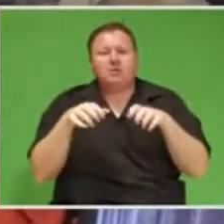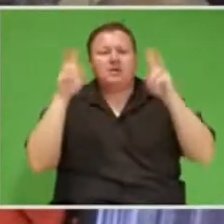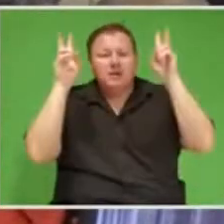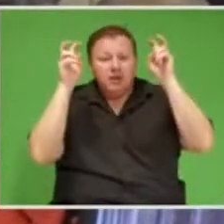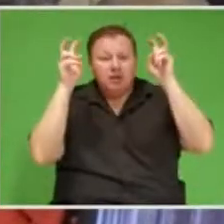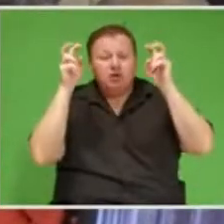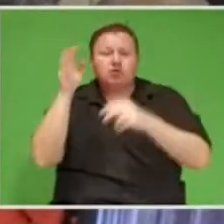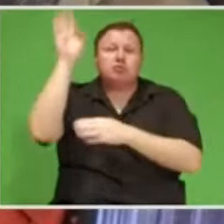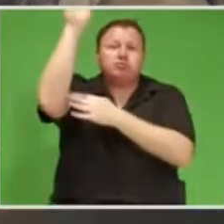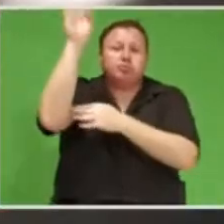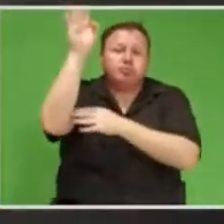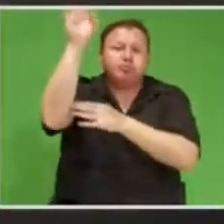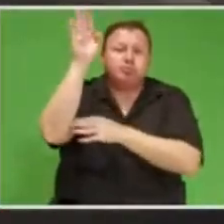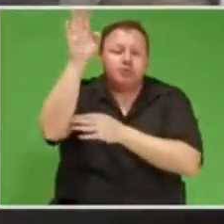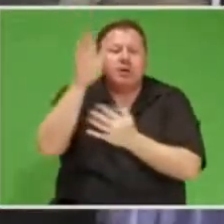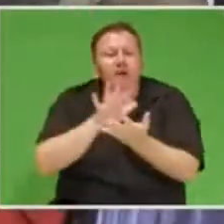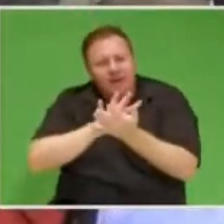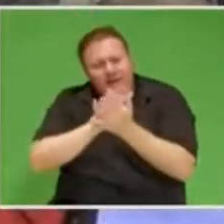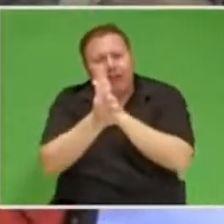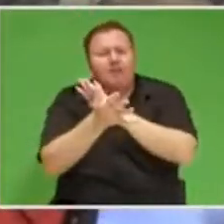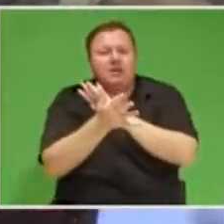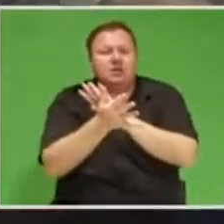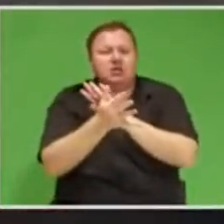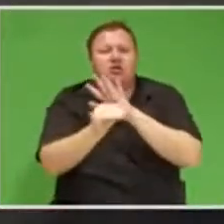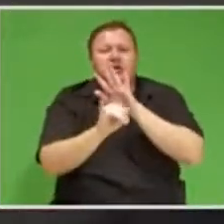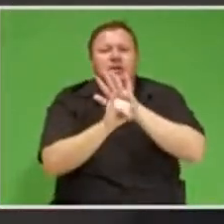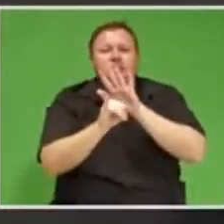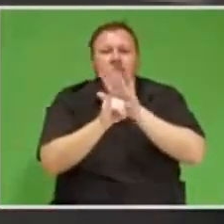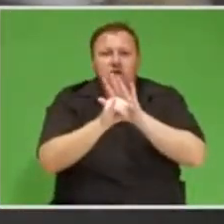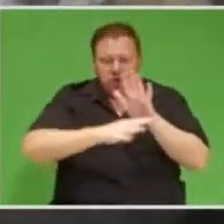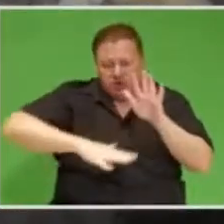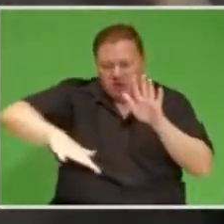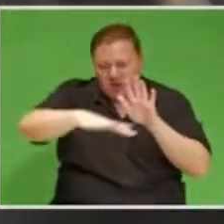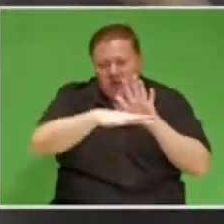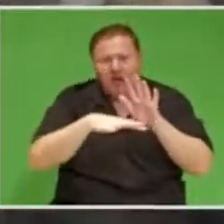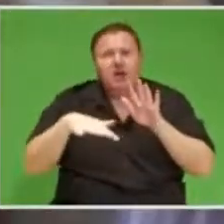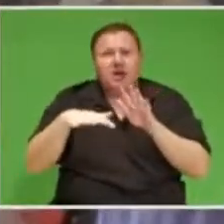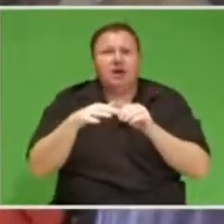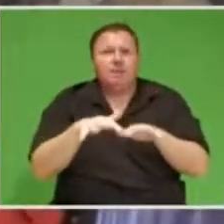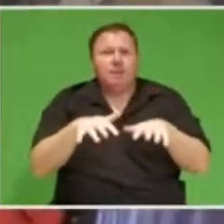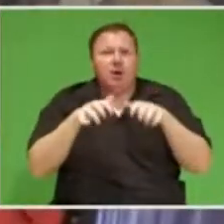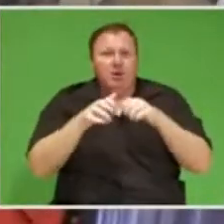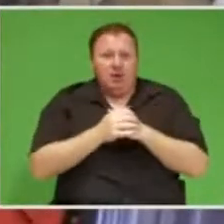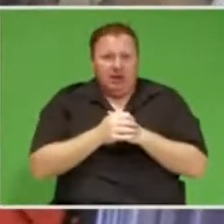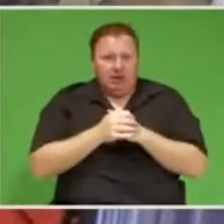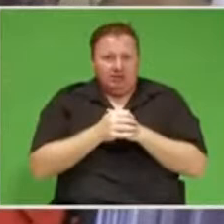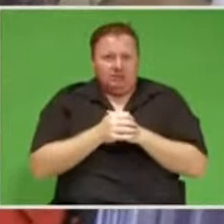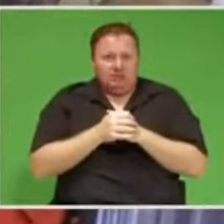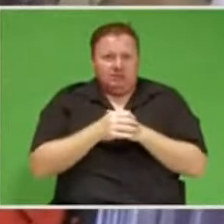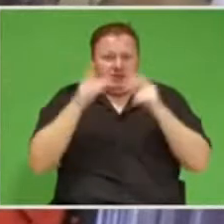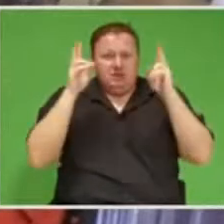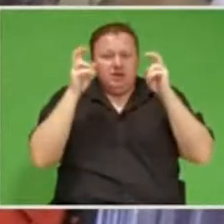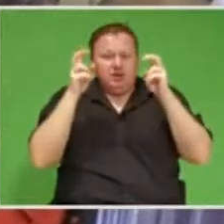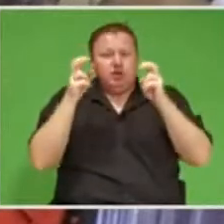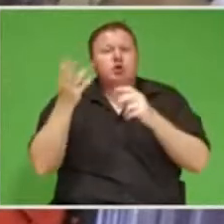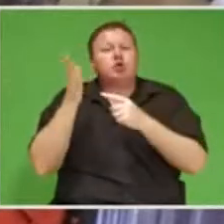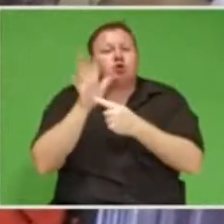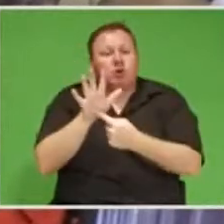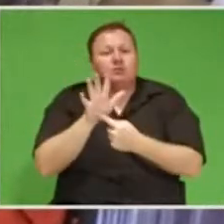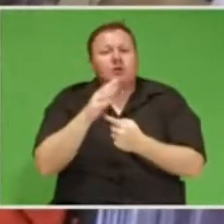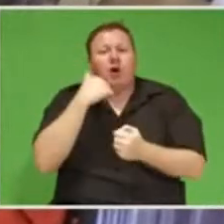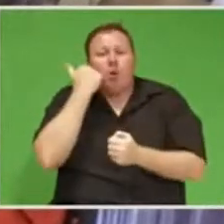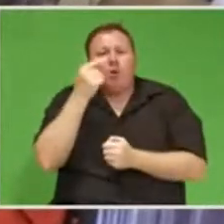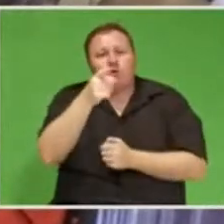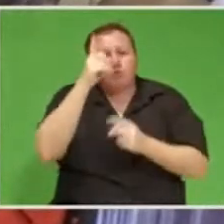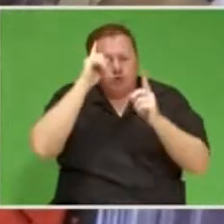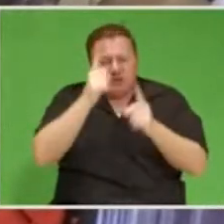issues that are damaging the image of this institution. And I've raised that matter, and I would like you to consider it